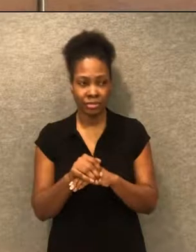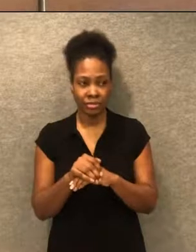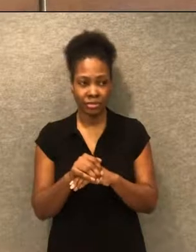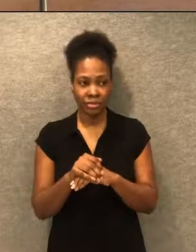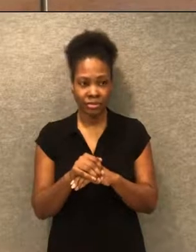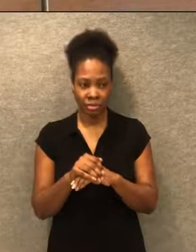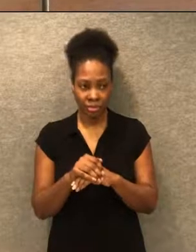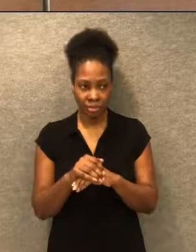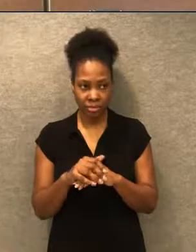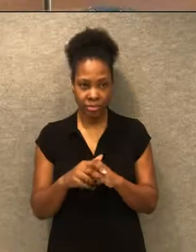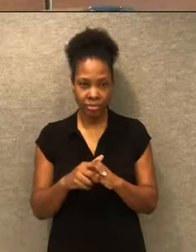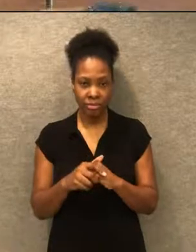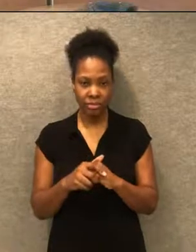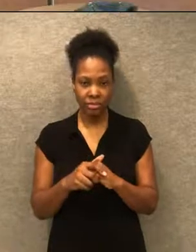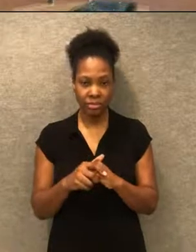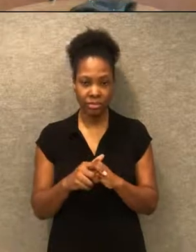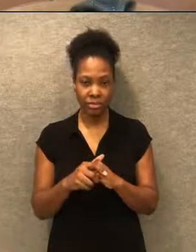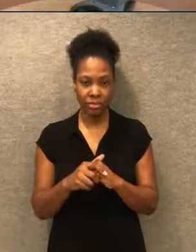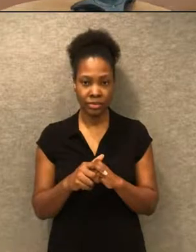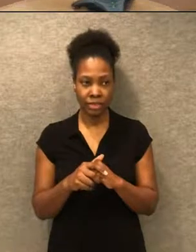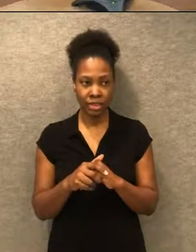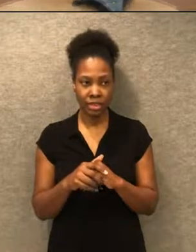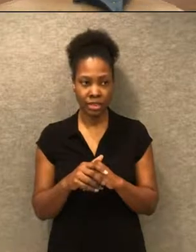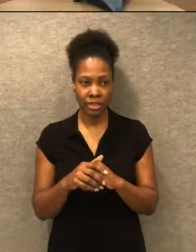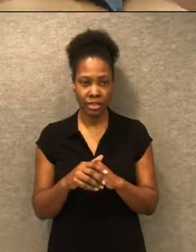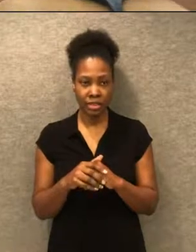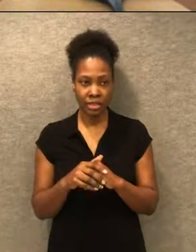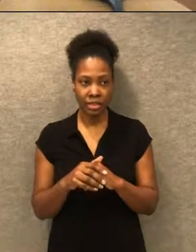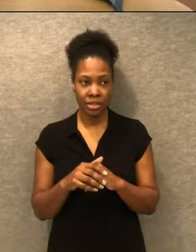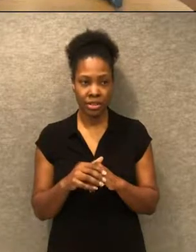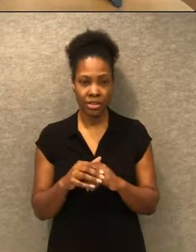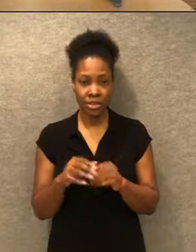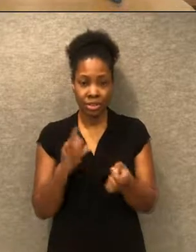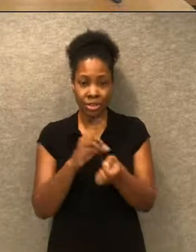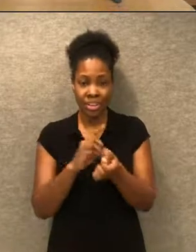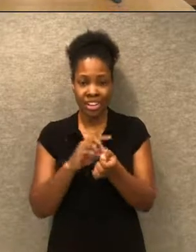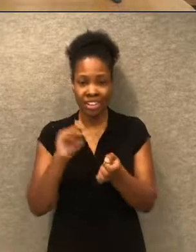thank you. And Dr. Griffin, thank you. And Dr. Thomas, you are the best. We thank you so much.